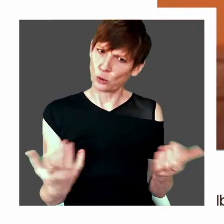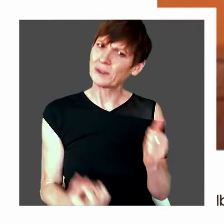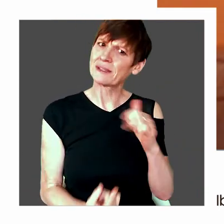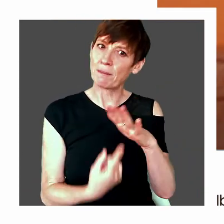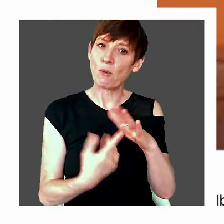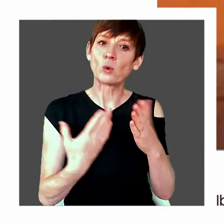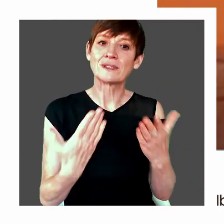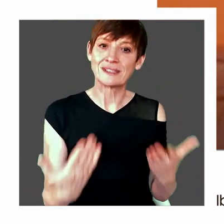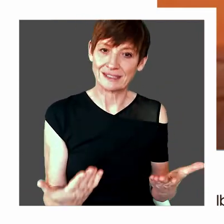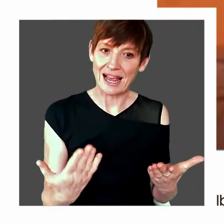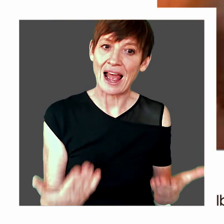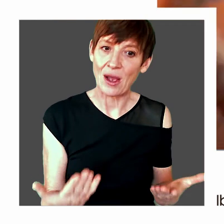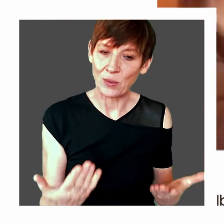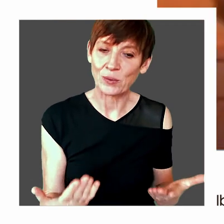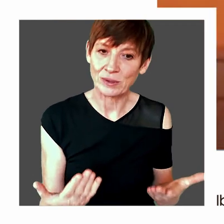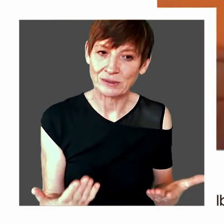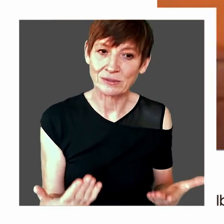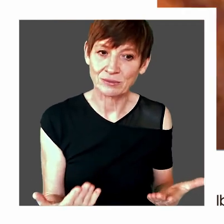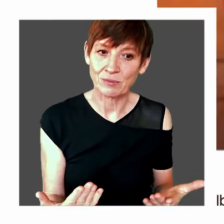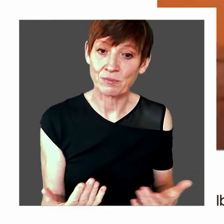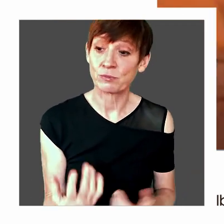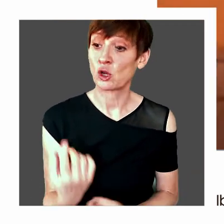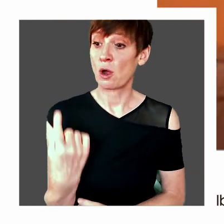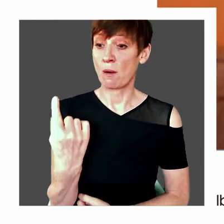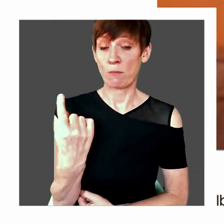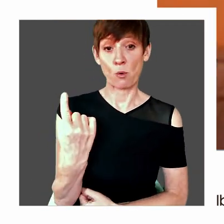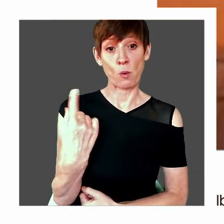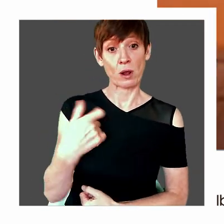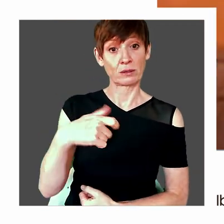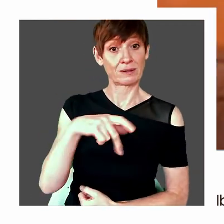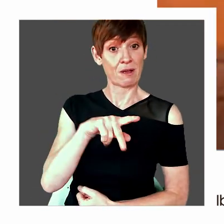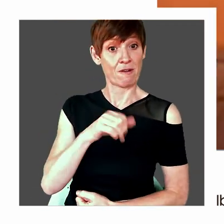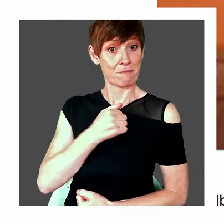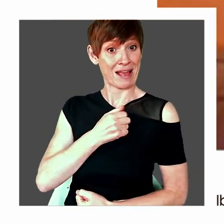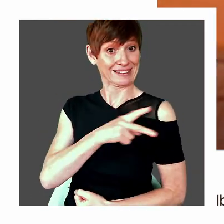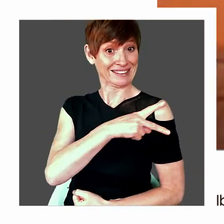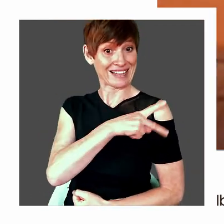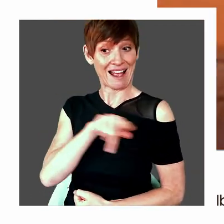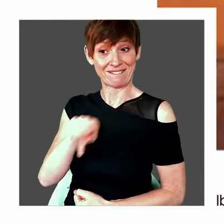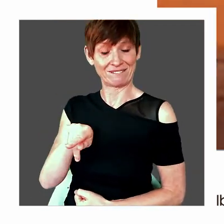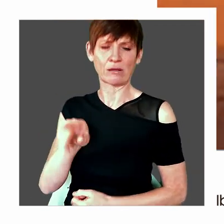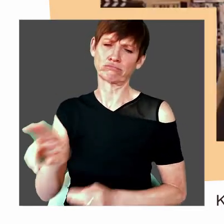my brand, one of the staff I work with is in charge of social media, because